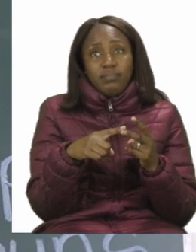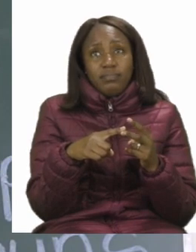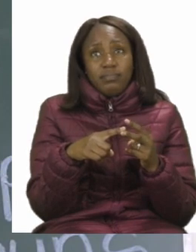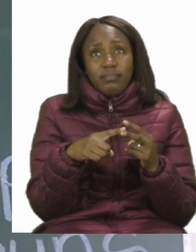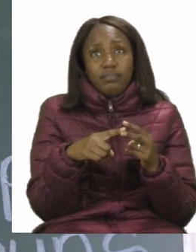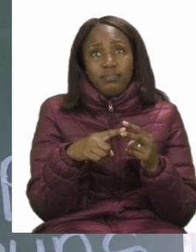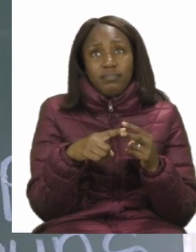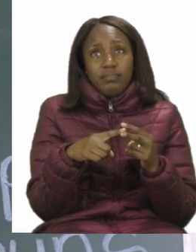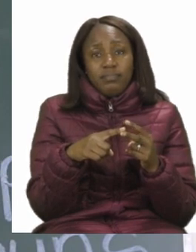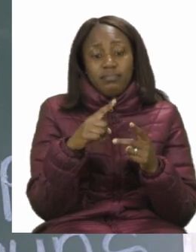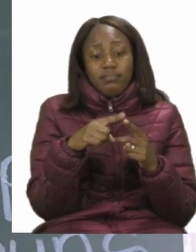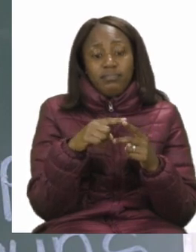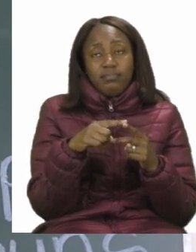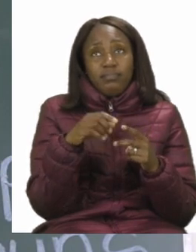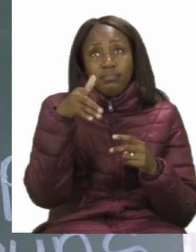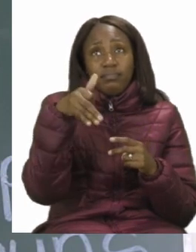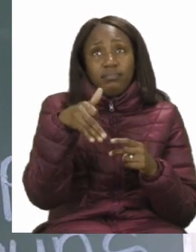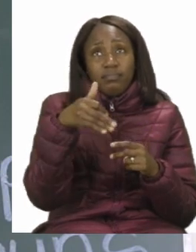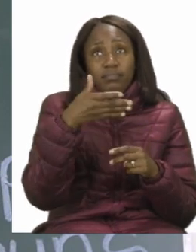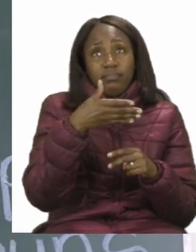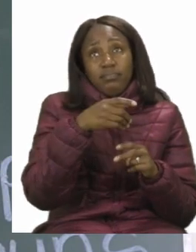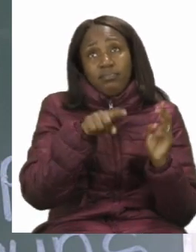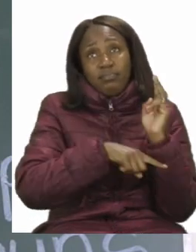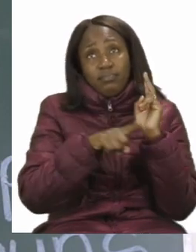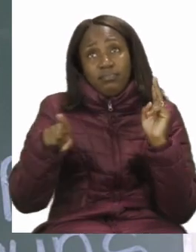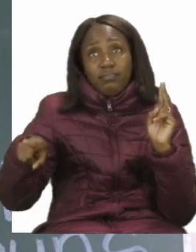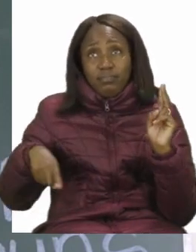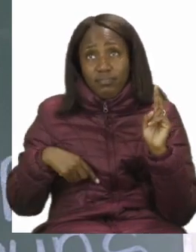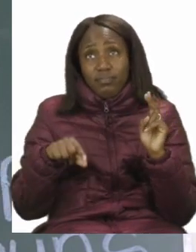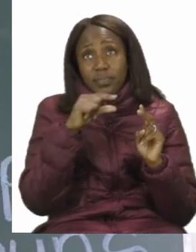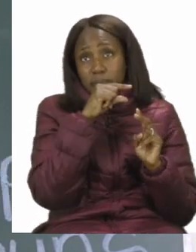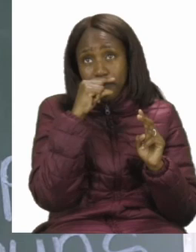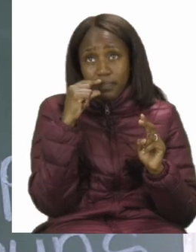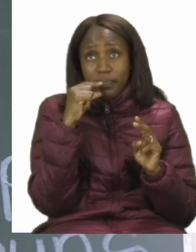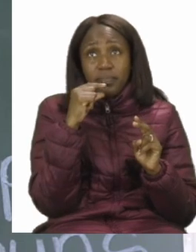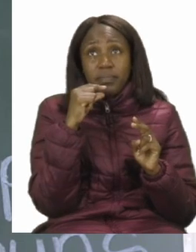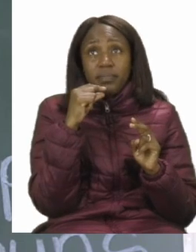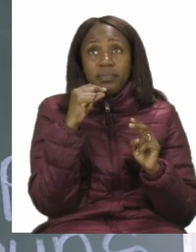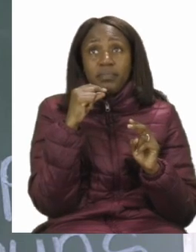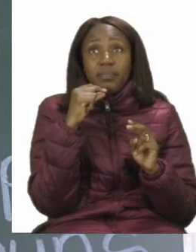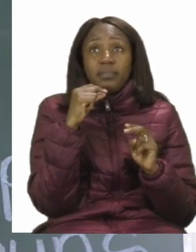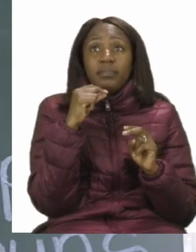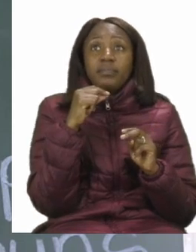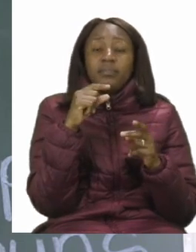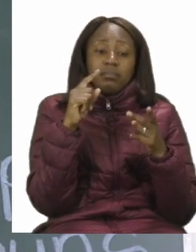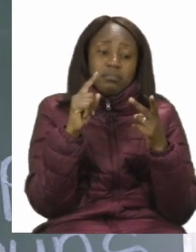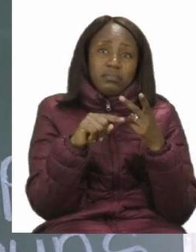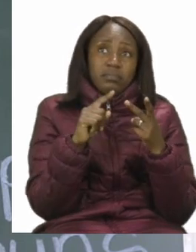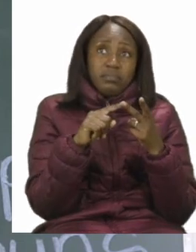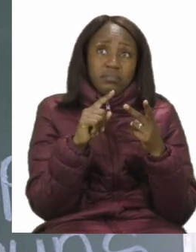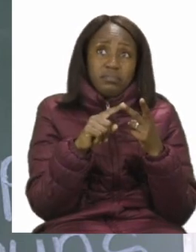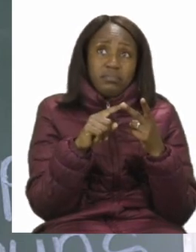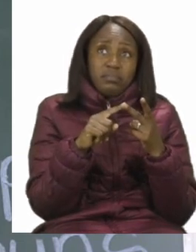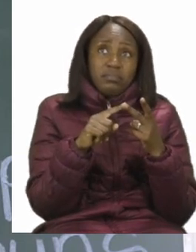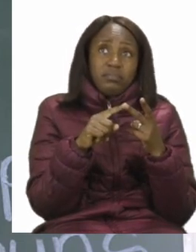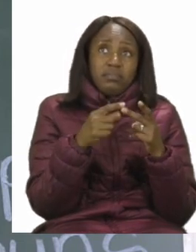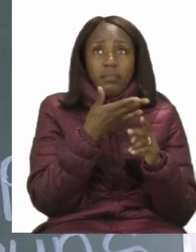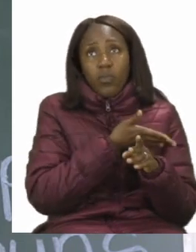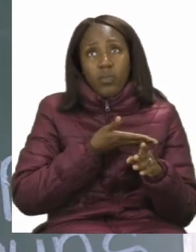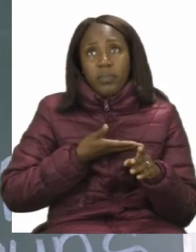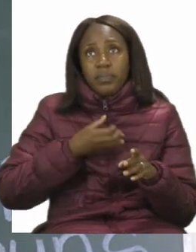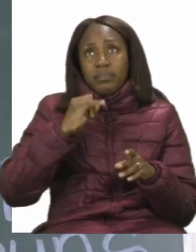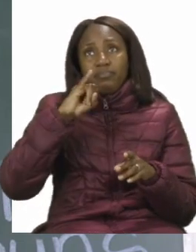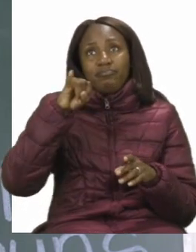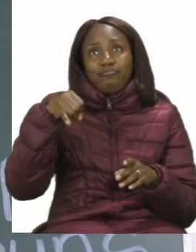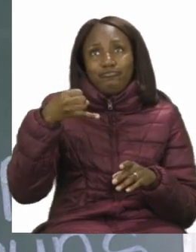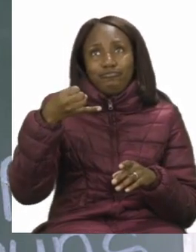our country. And then we have another name, Miss Jane, and this is a